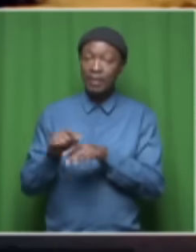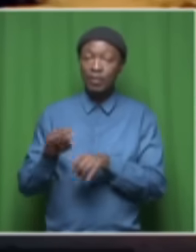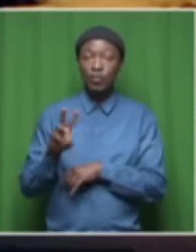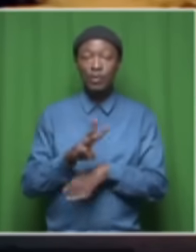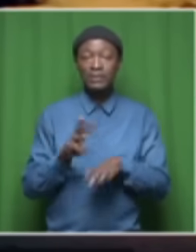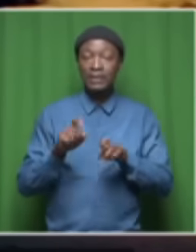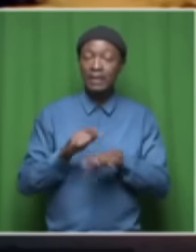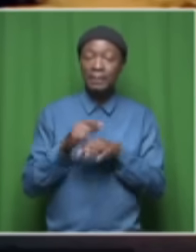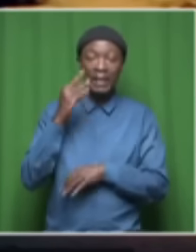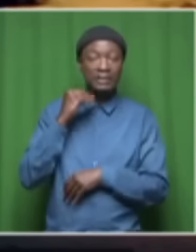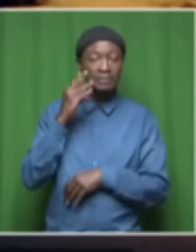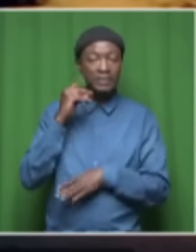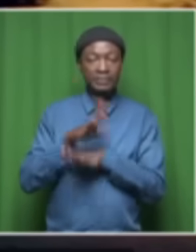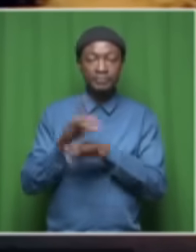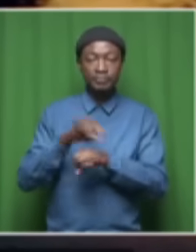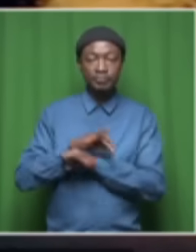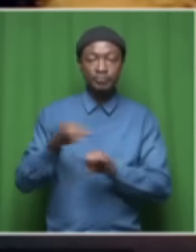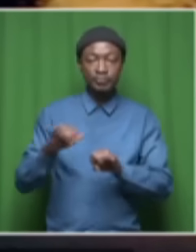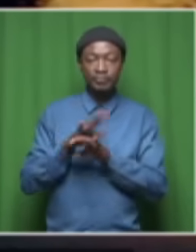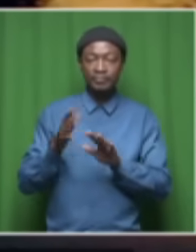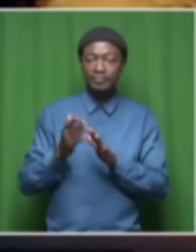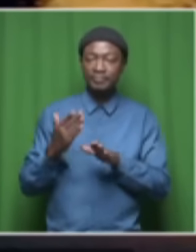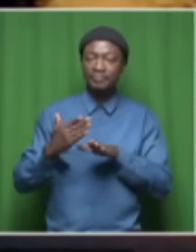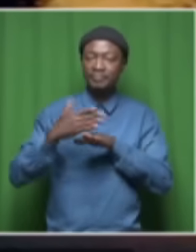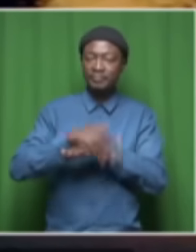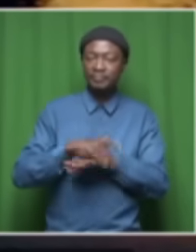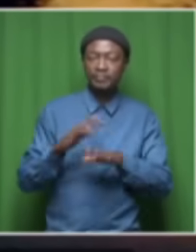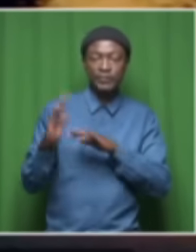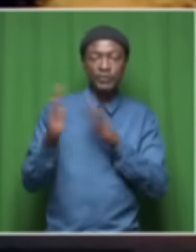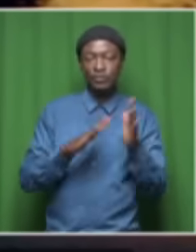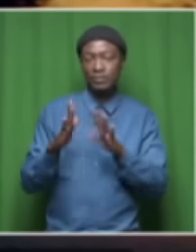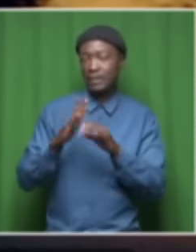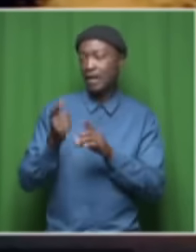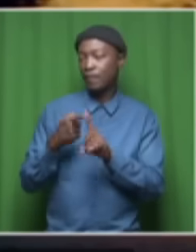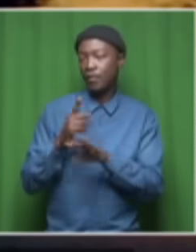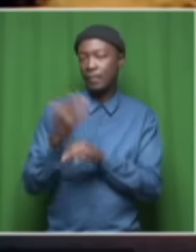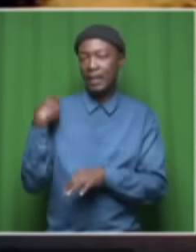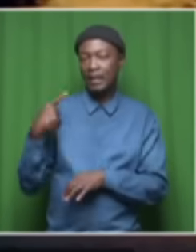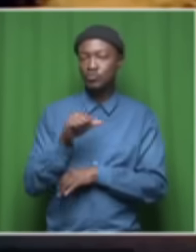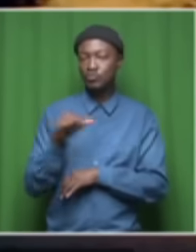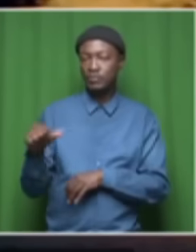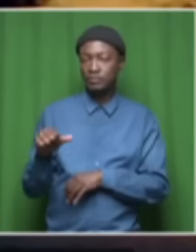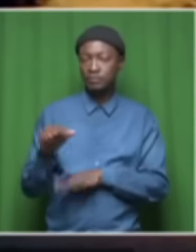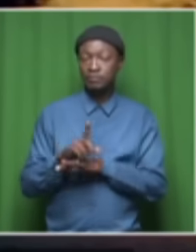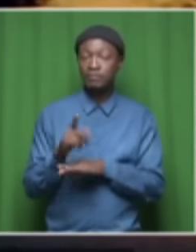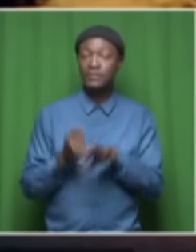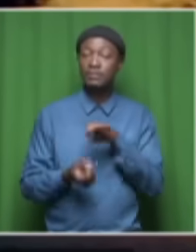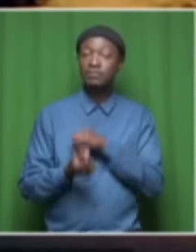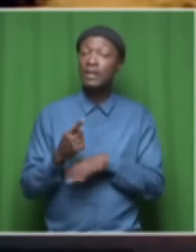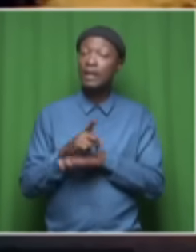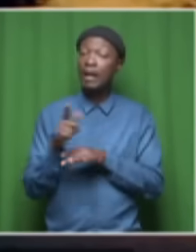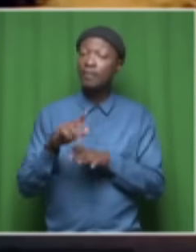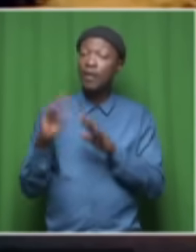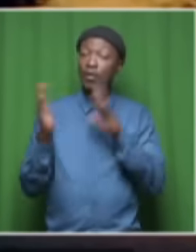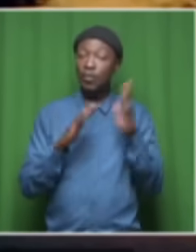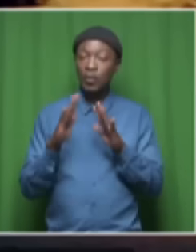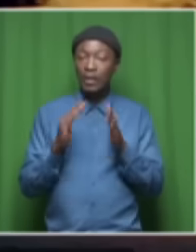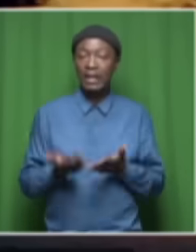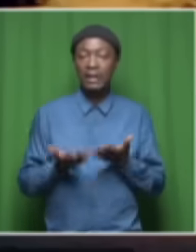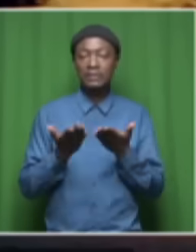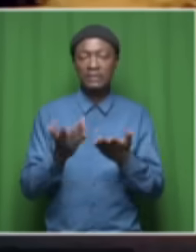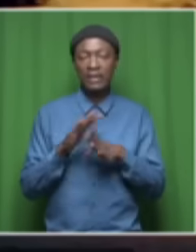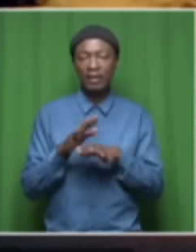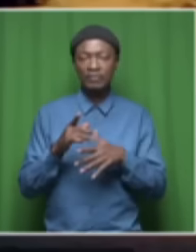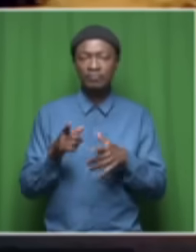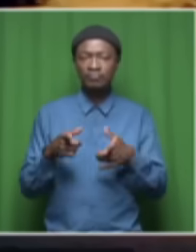been experiencing severe and disruptive weather since this past weekend. This comes after the South African Weather Service issued weather